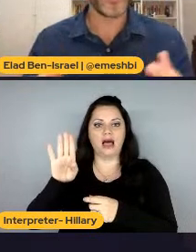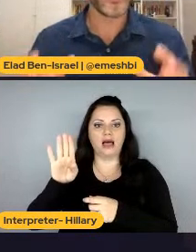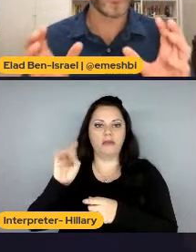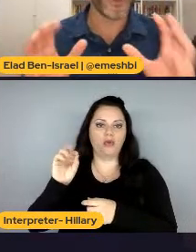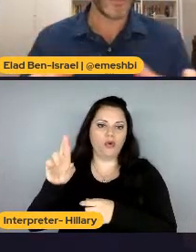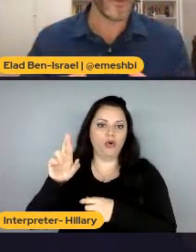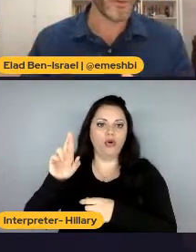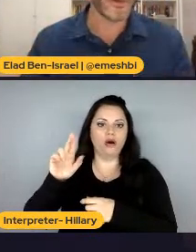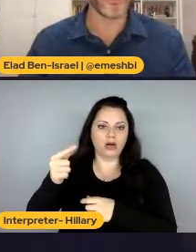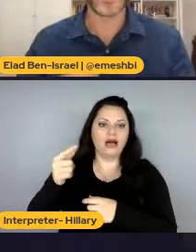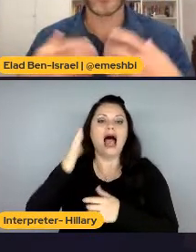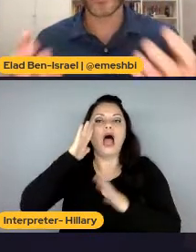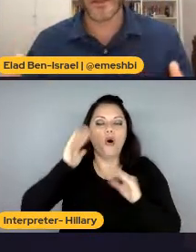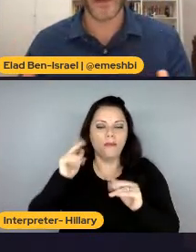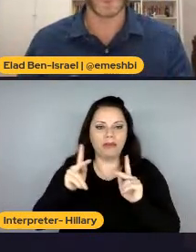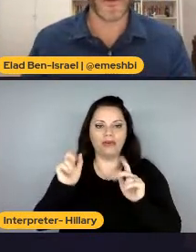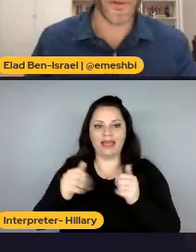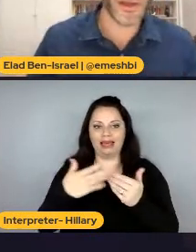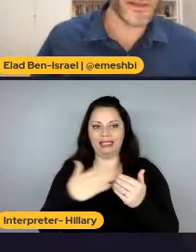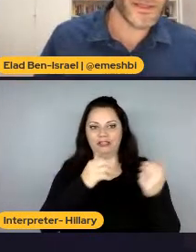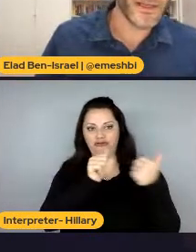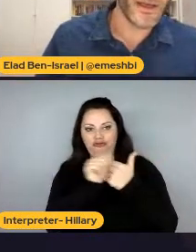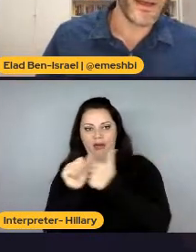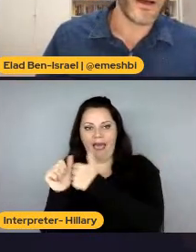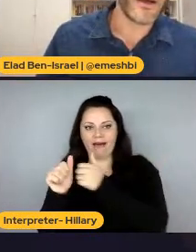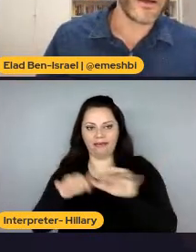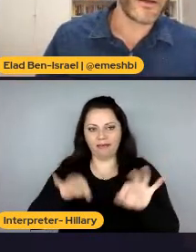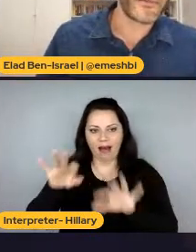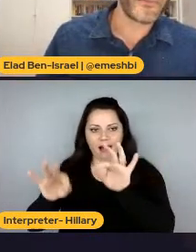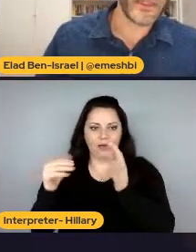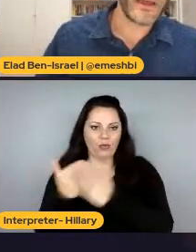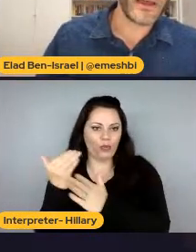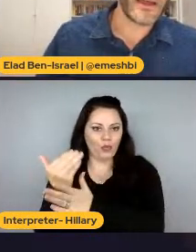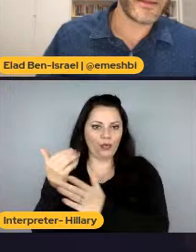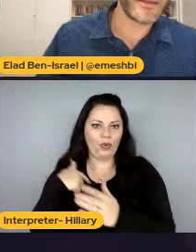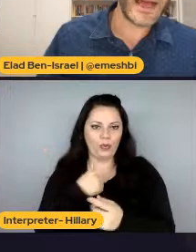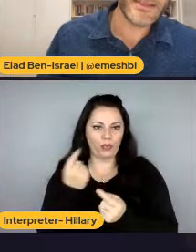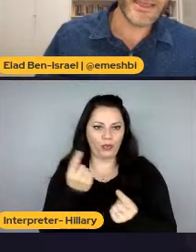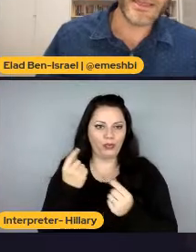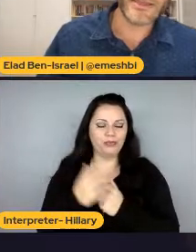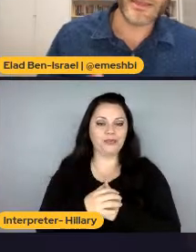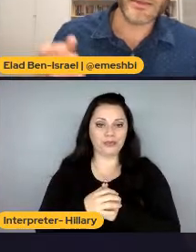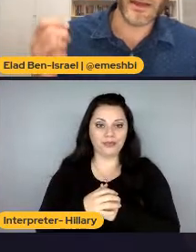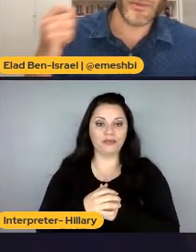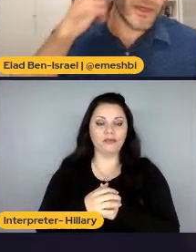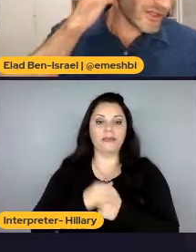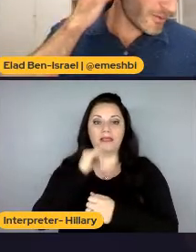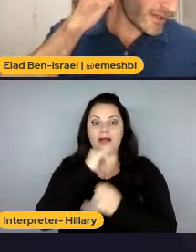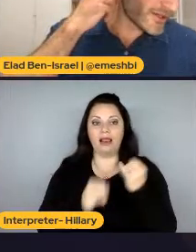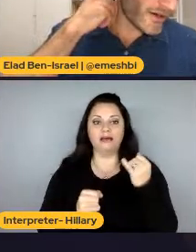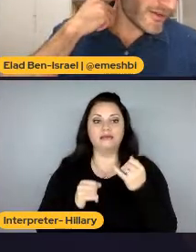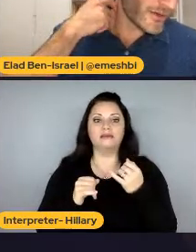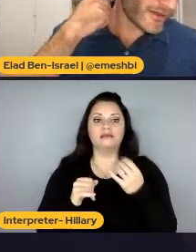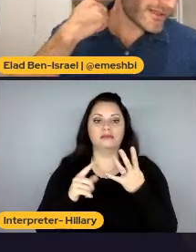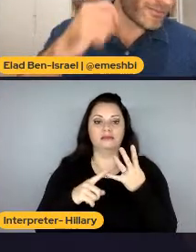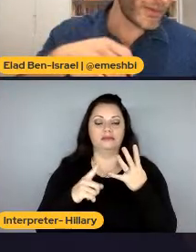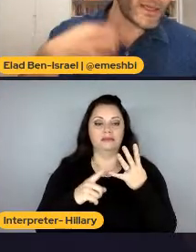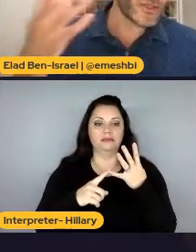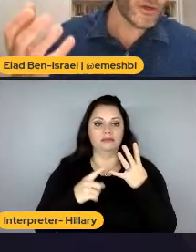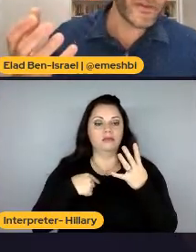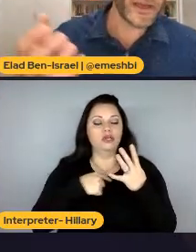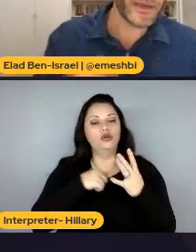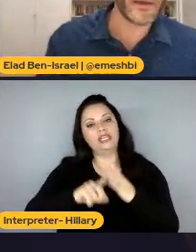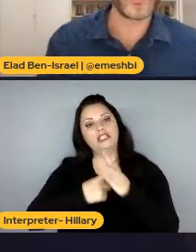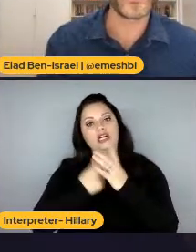for people to track what we're doing and discover new things. And the last thing is that we started doing this